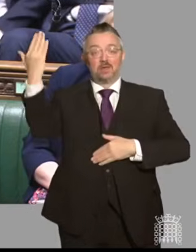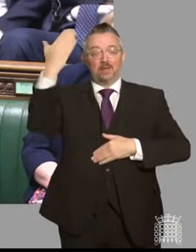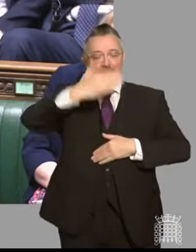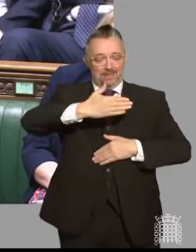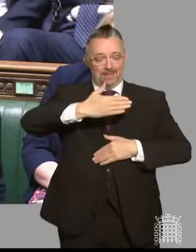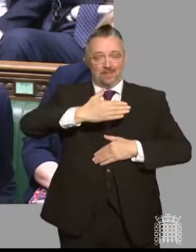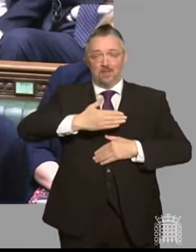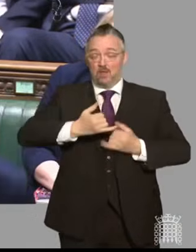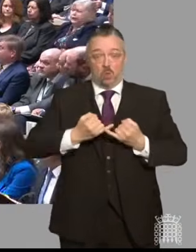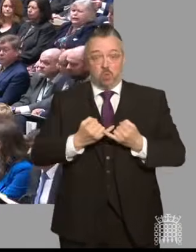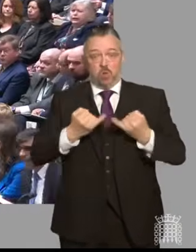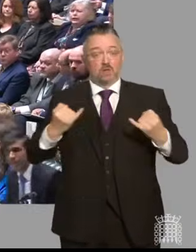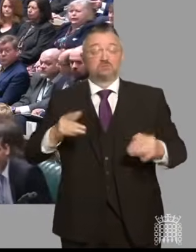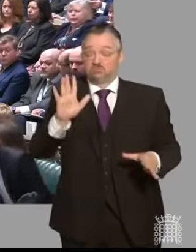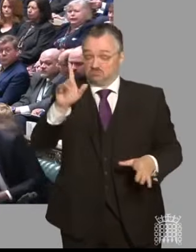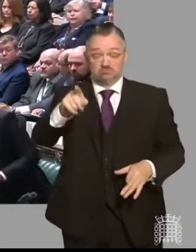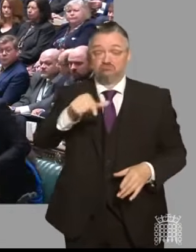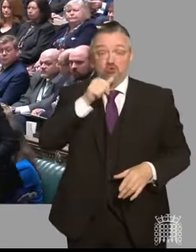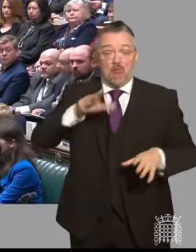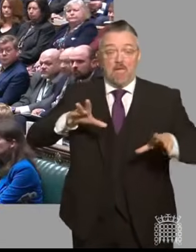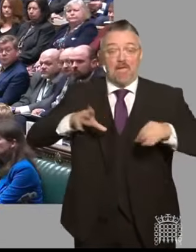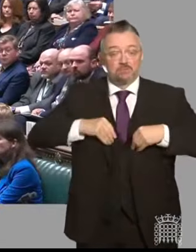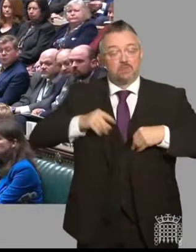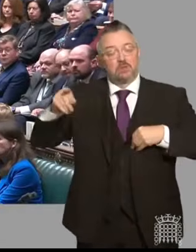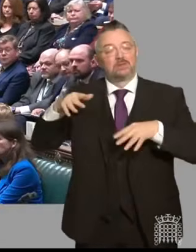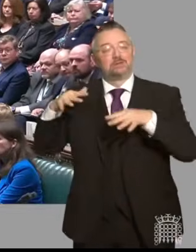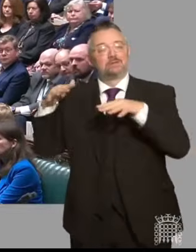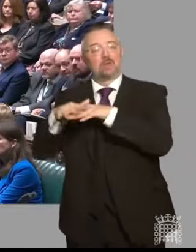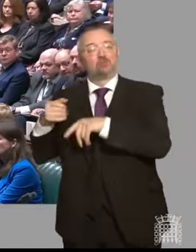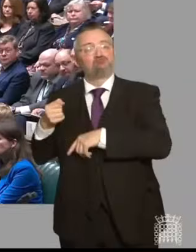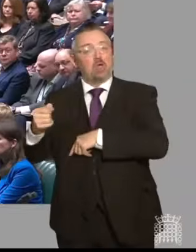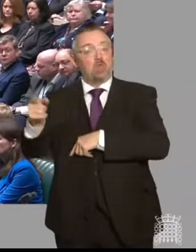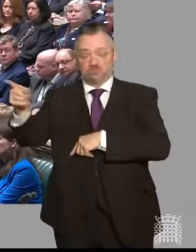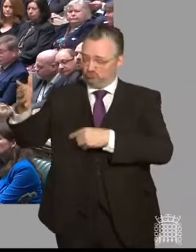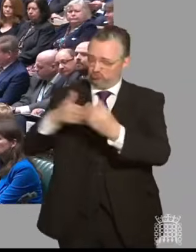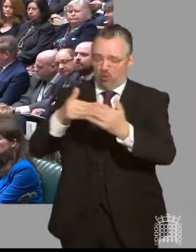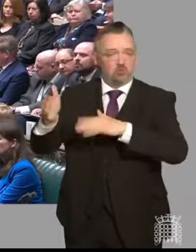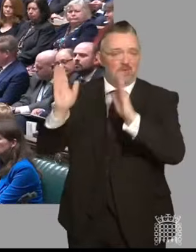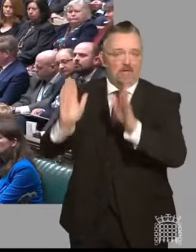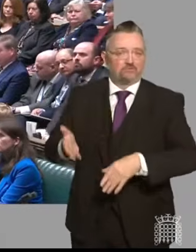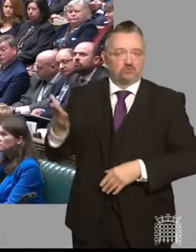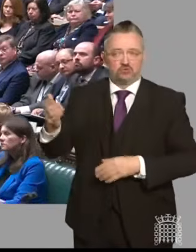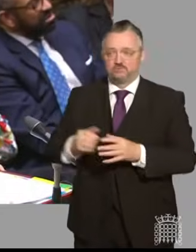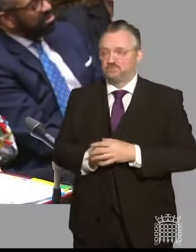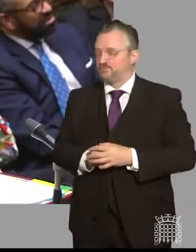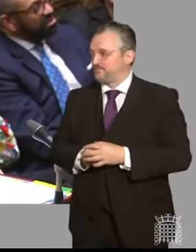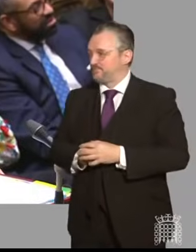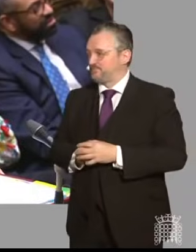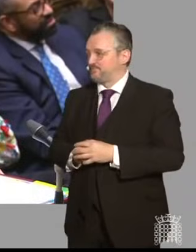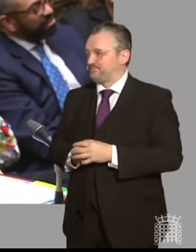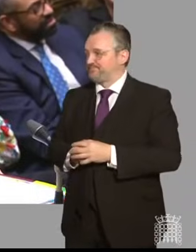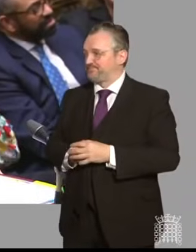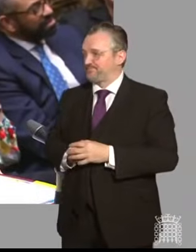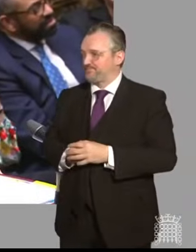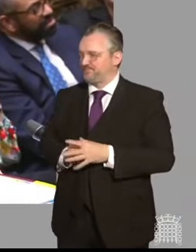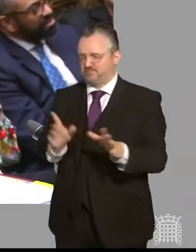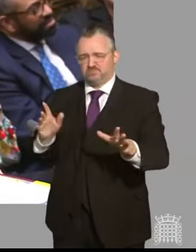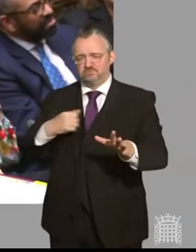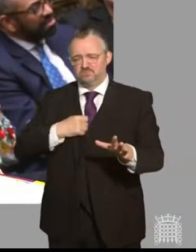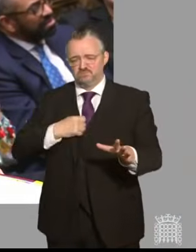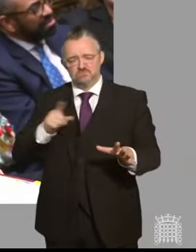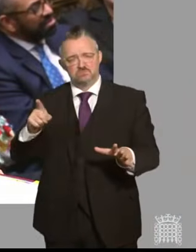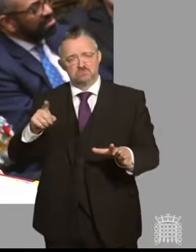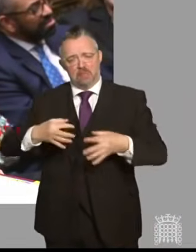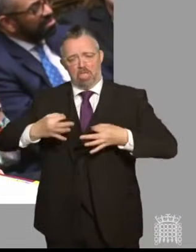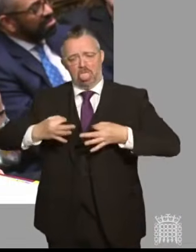need to sort it out? Mr. Speaker, I'm sorry to hear about the delays faced by my honourable friend's constituents. I